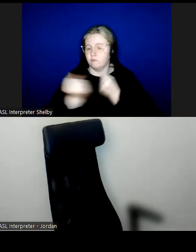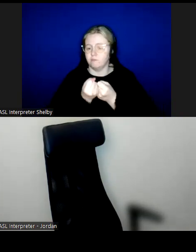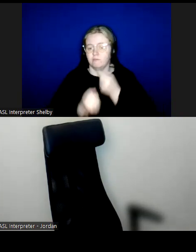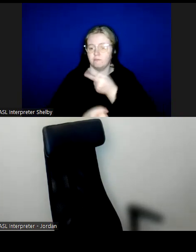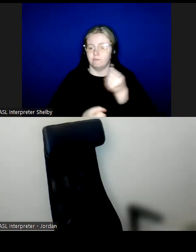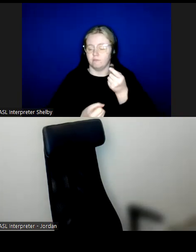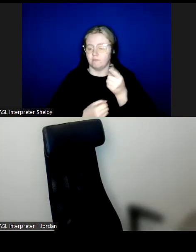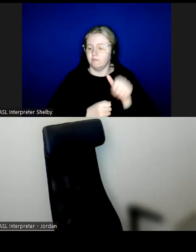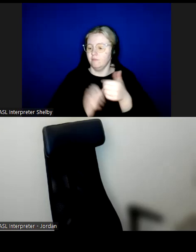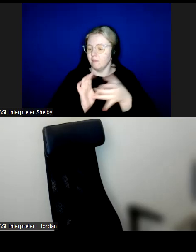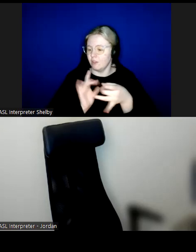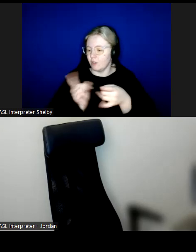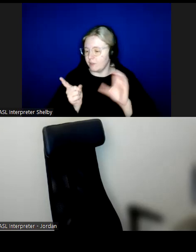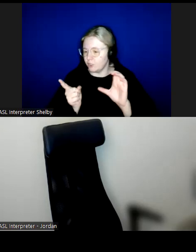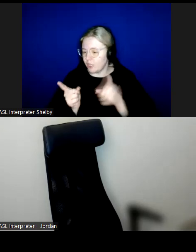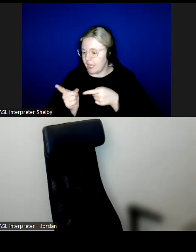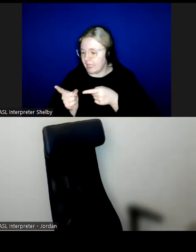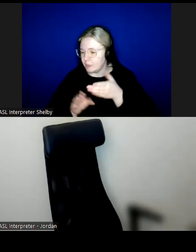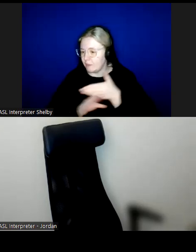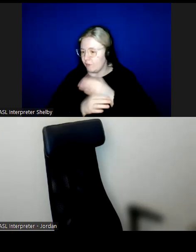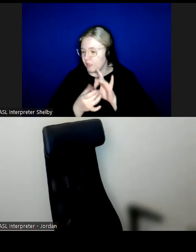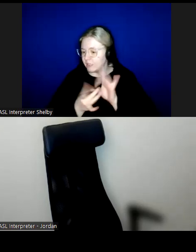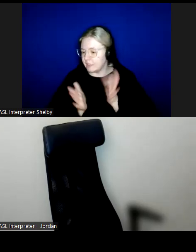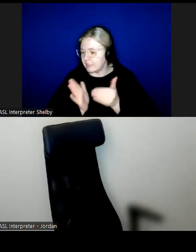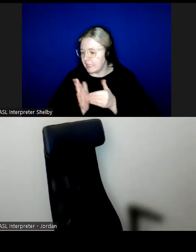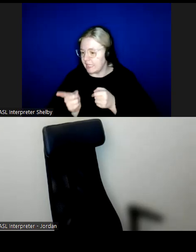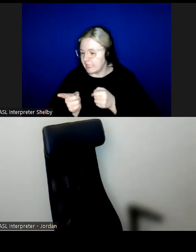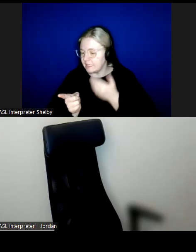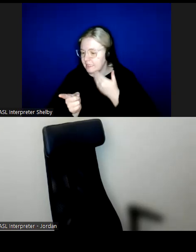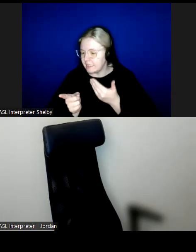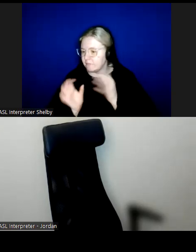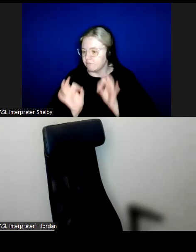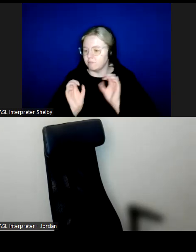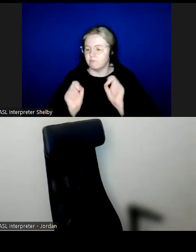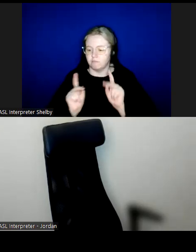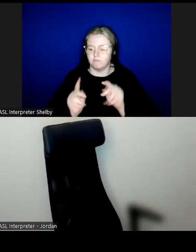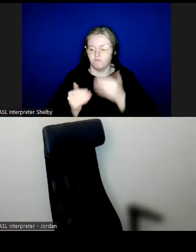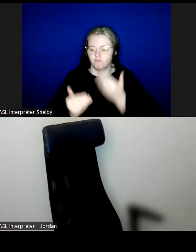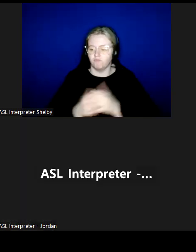There's another comment there in the chat just before I go, and I think we're okay.